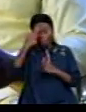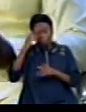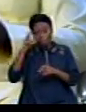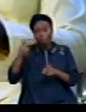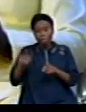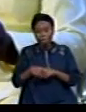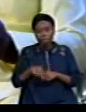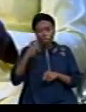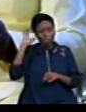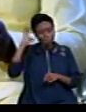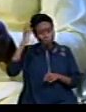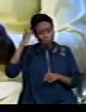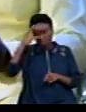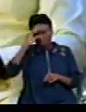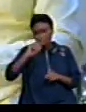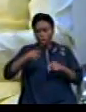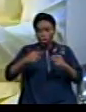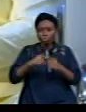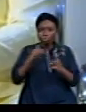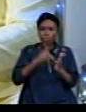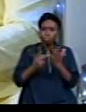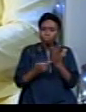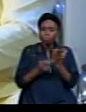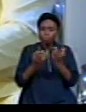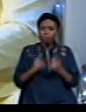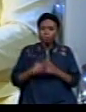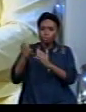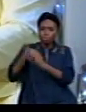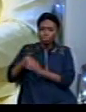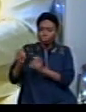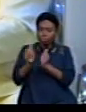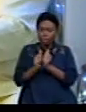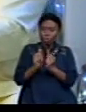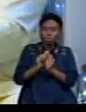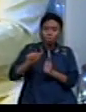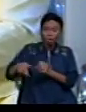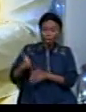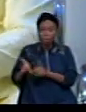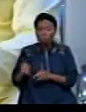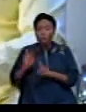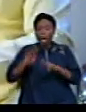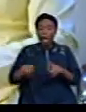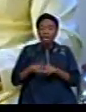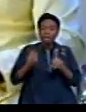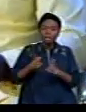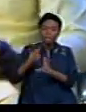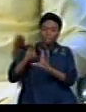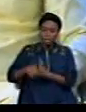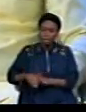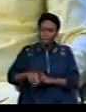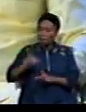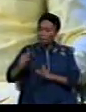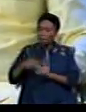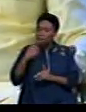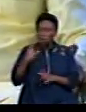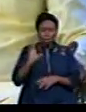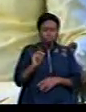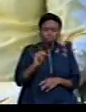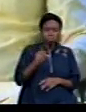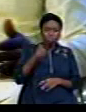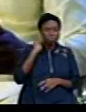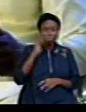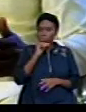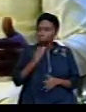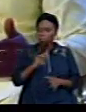Then getting to the crusade, wanted to join together with other people, why, how they were sitting together, but others were saying no, he was smelling.